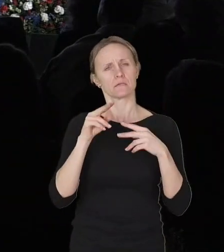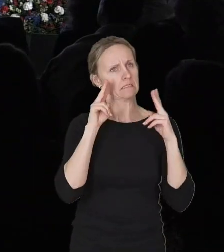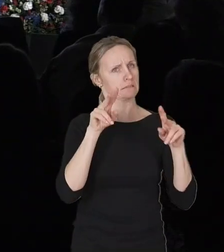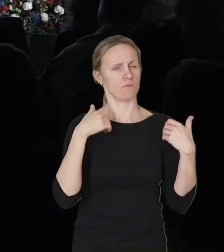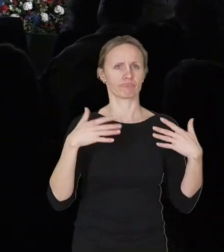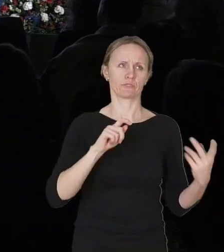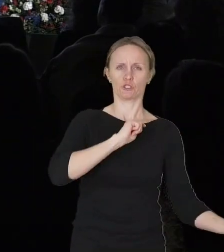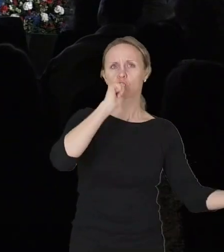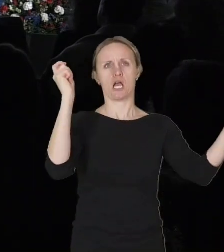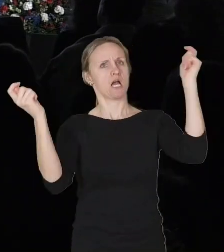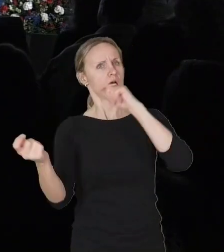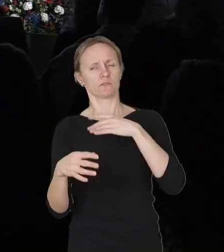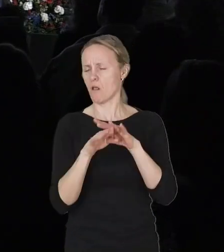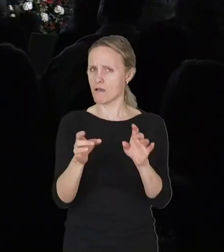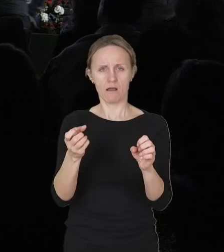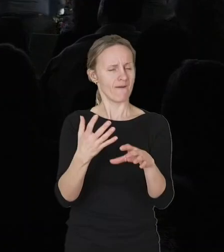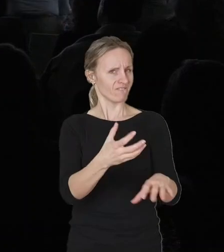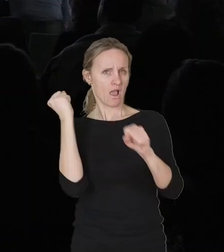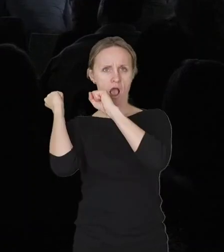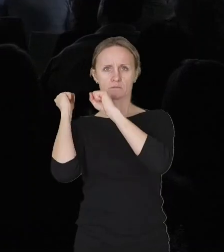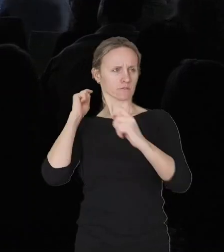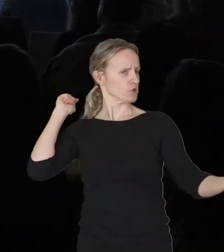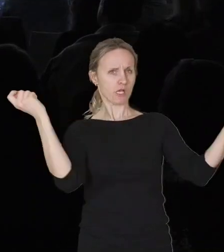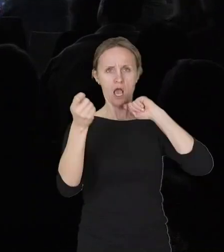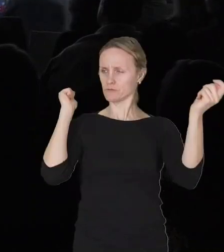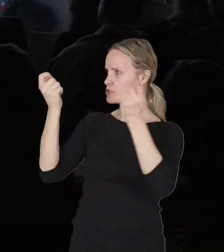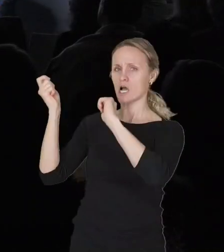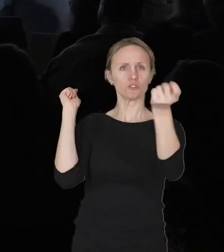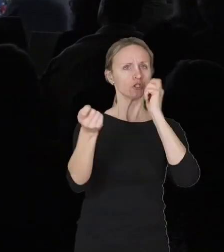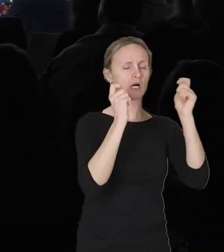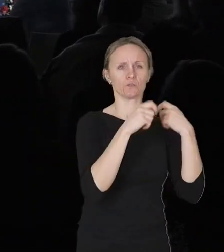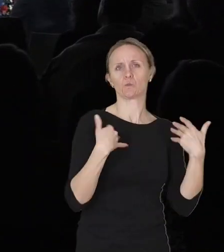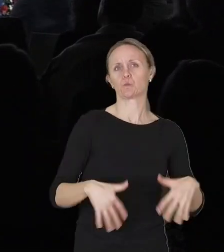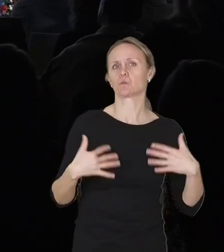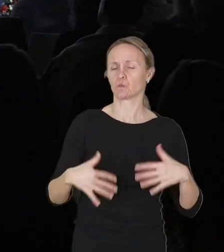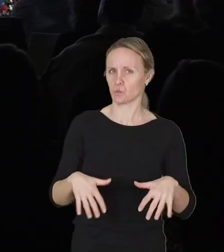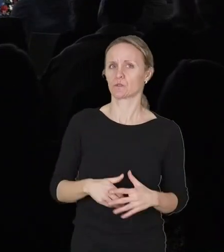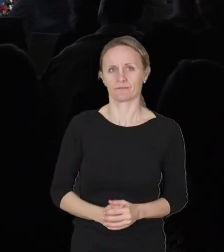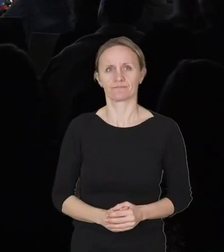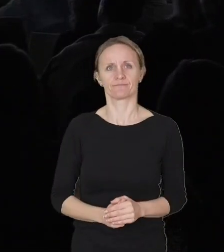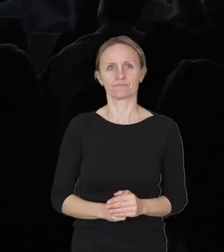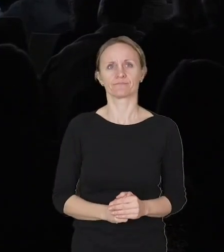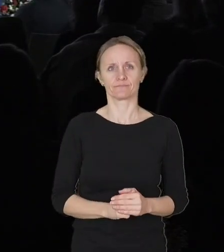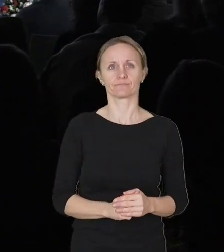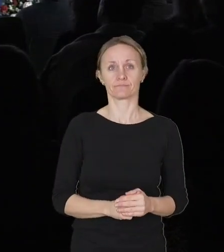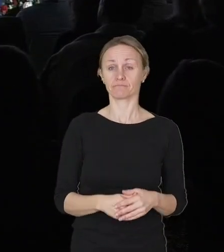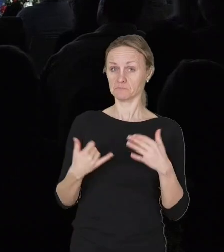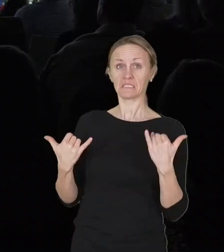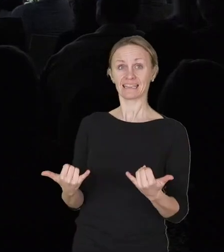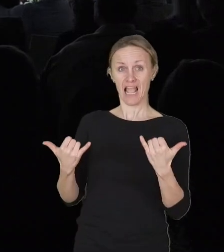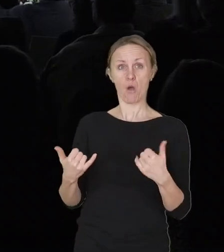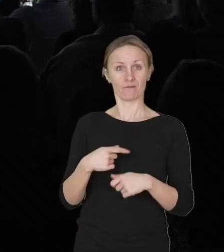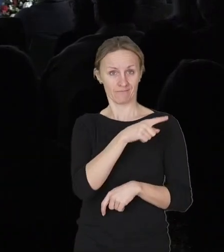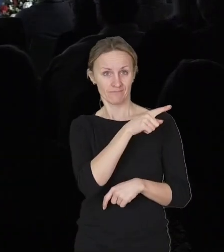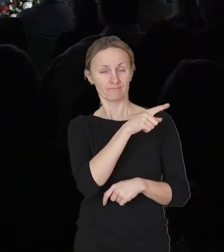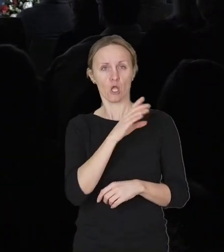So I think, for instance, the strategic technologies that the Commission has brought out, so on,